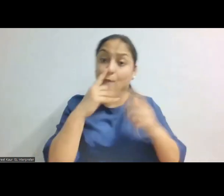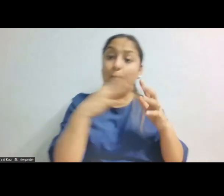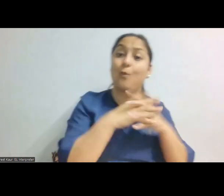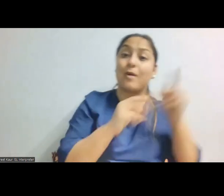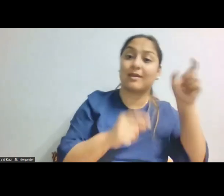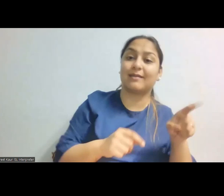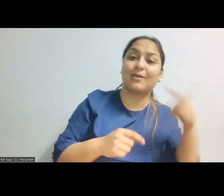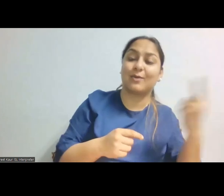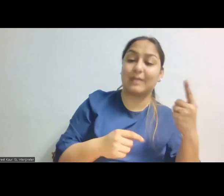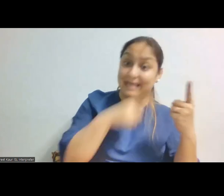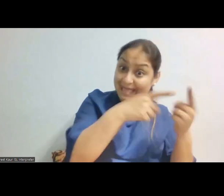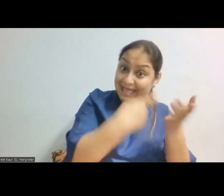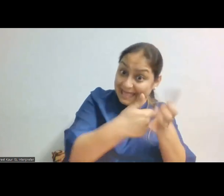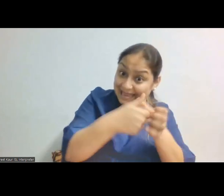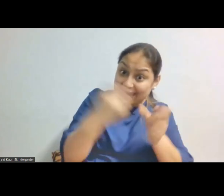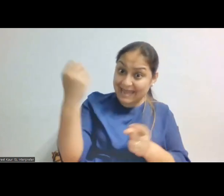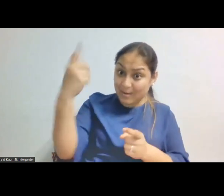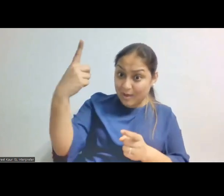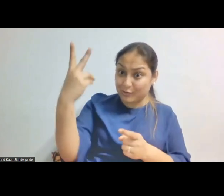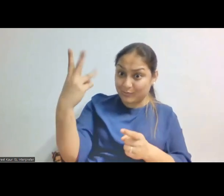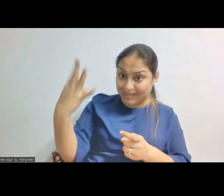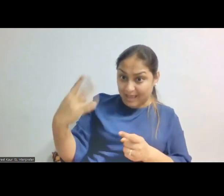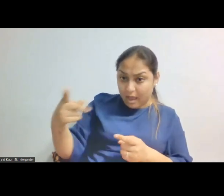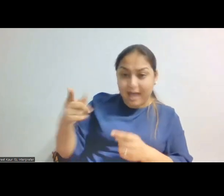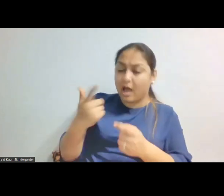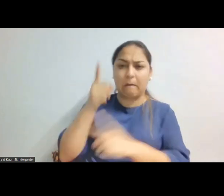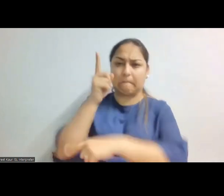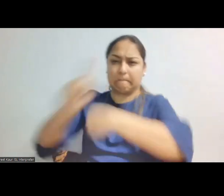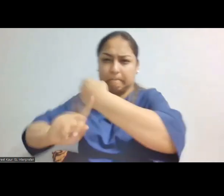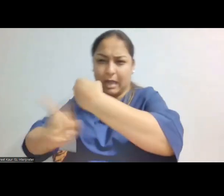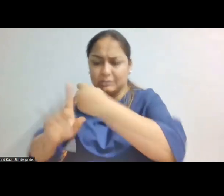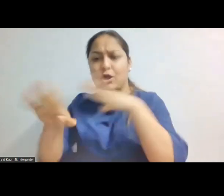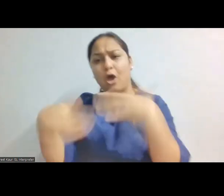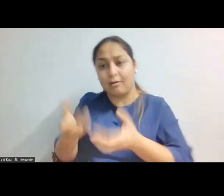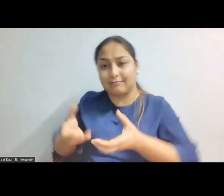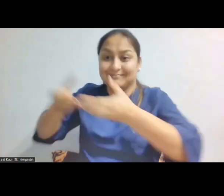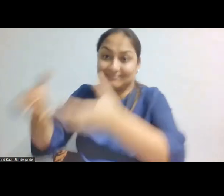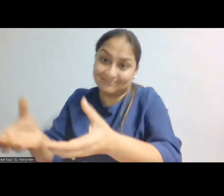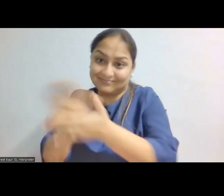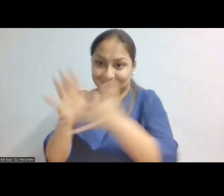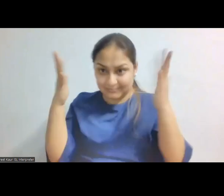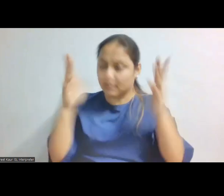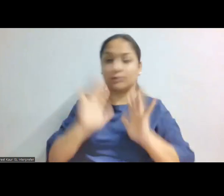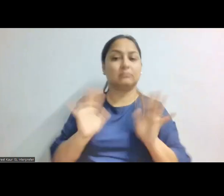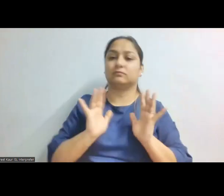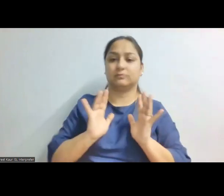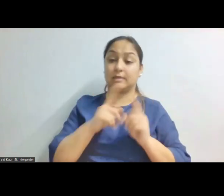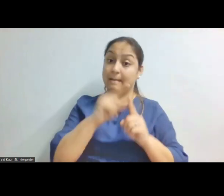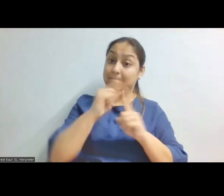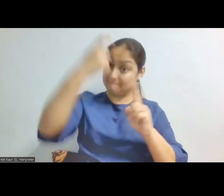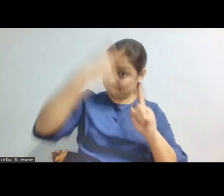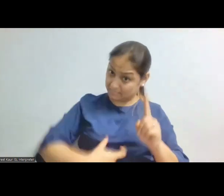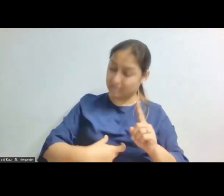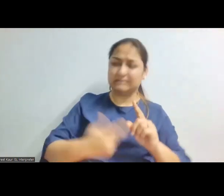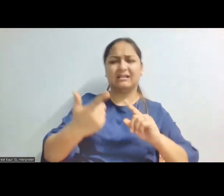ranking is not something to punish and reward, but very often when I was talking at personal level, couple of the vice chancellors